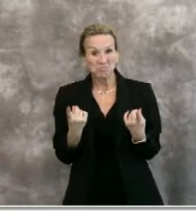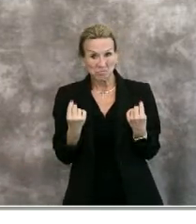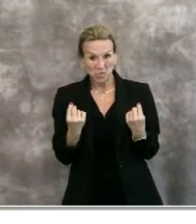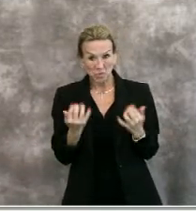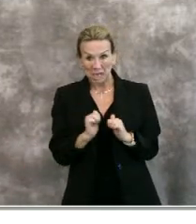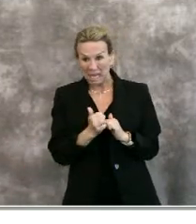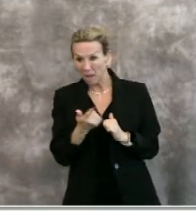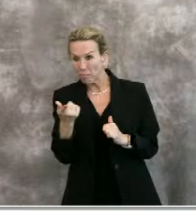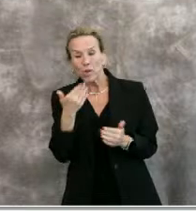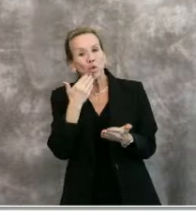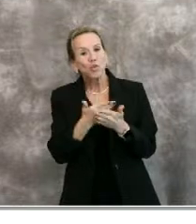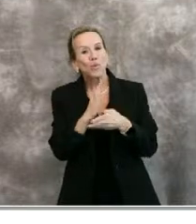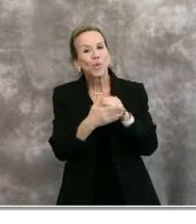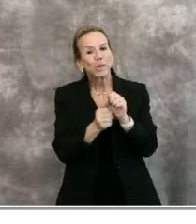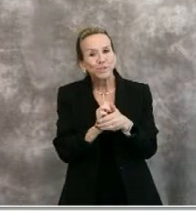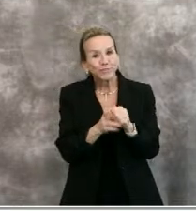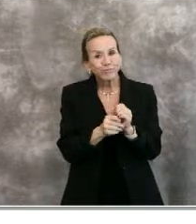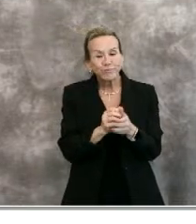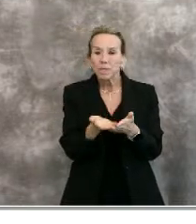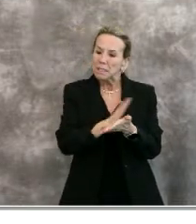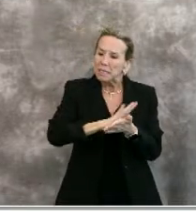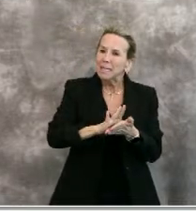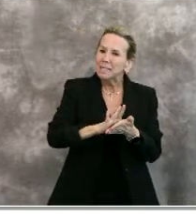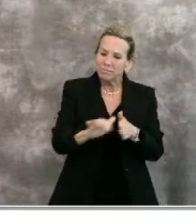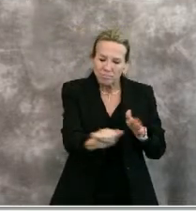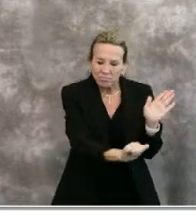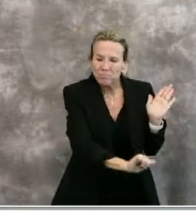COVID-19. Practice good hand and hygiene